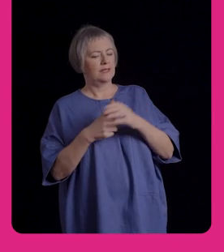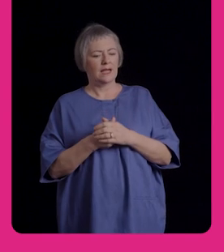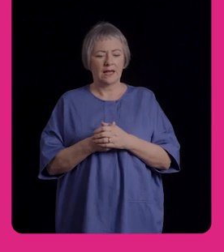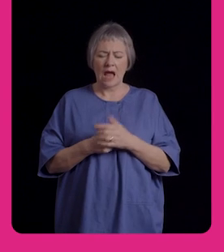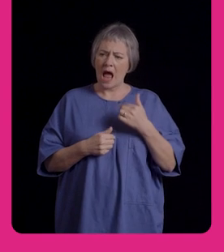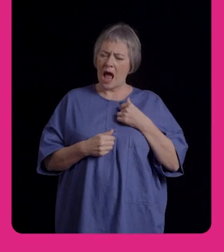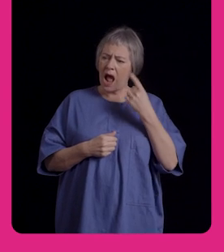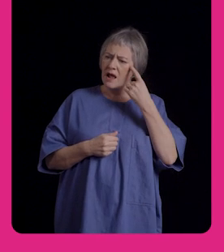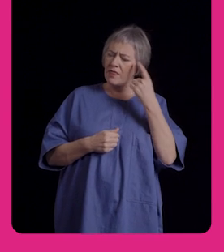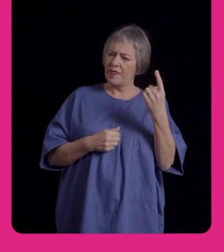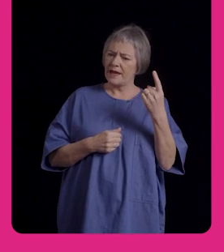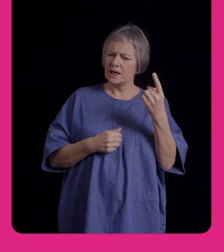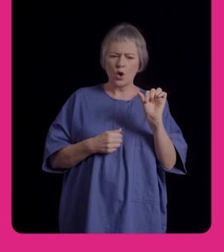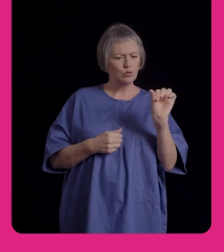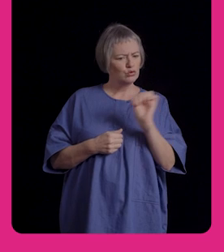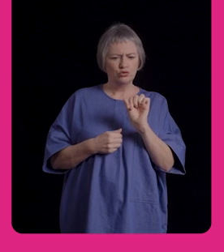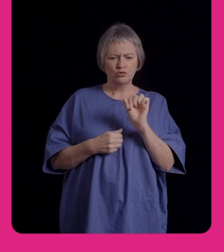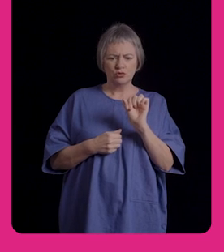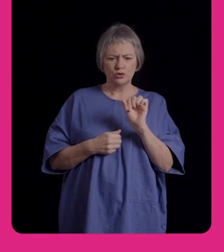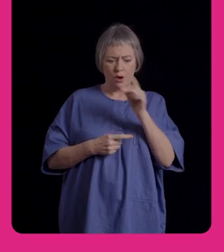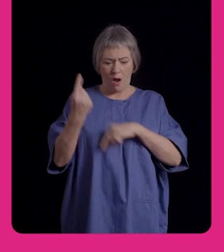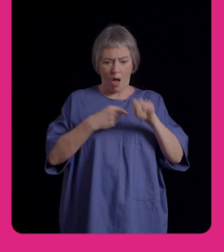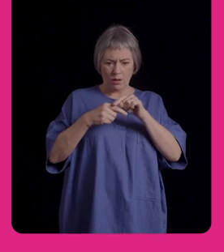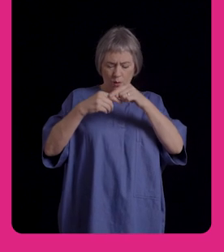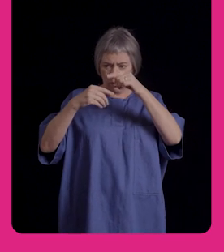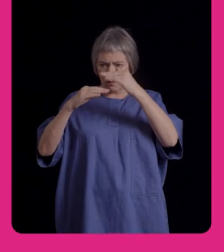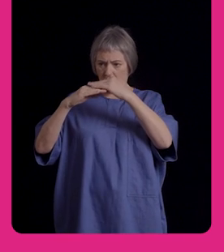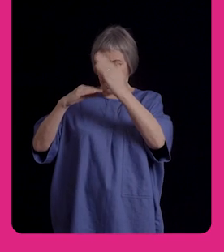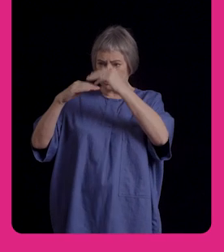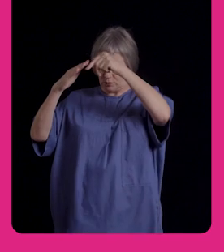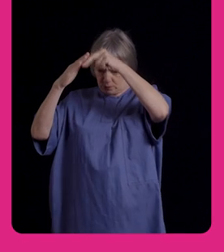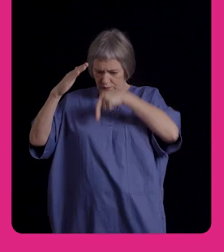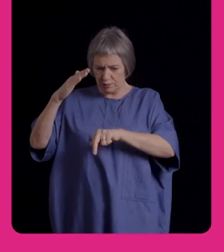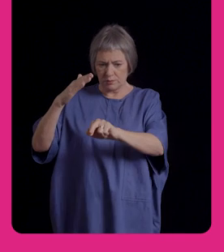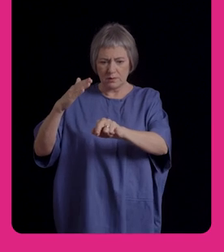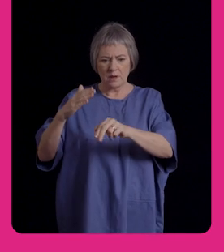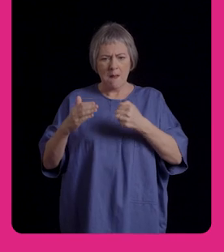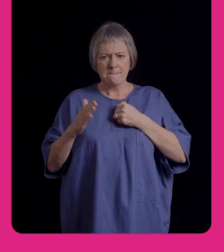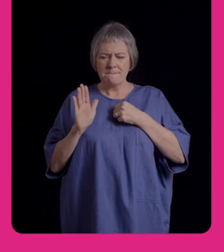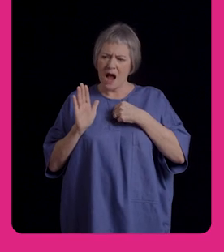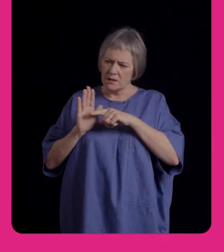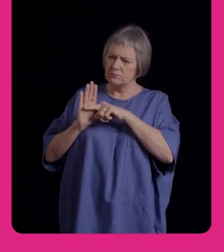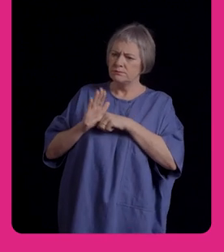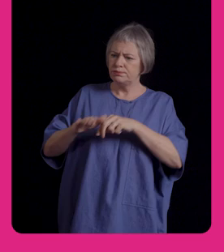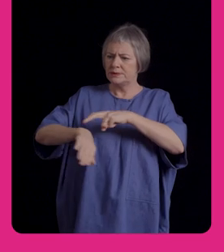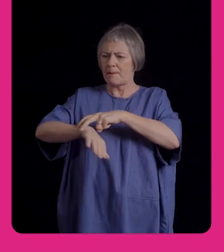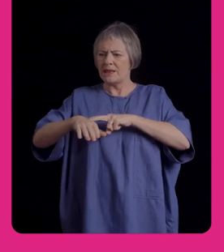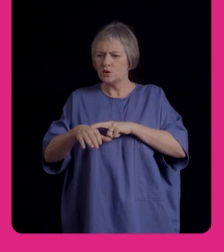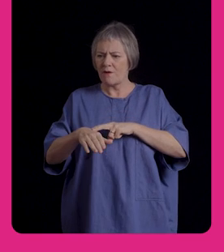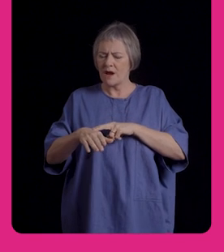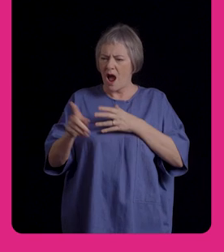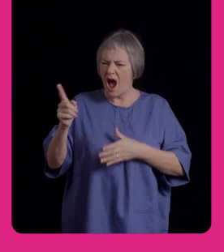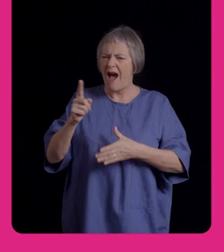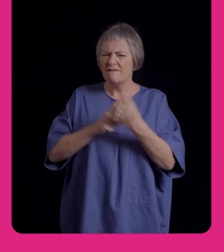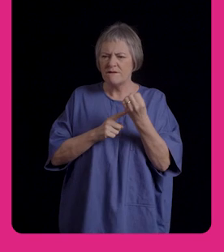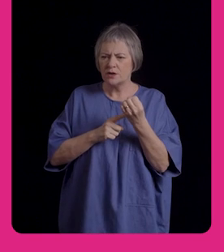And I think that we shouldn't all go below. In my law enforcement career, I've